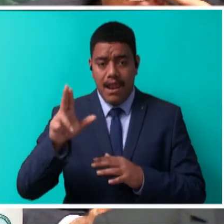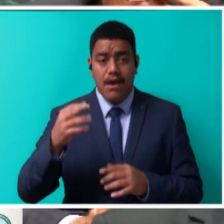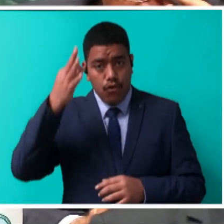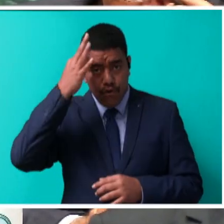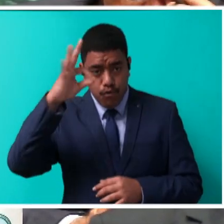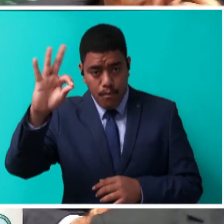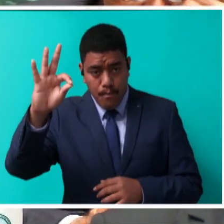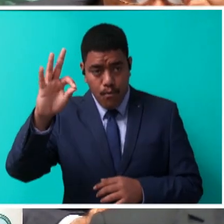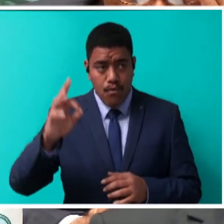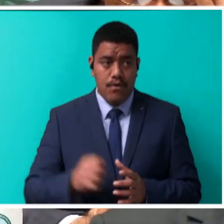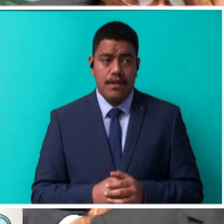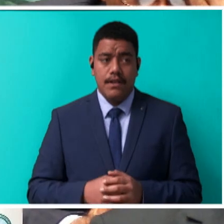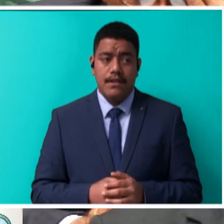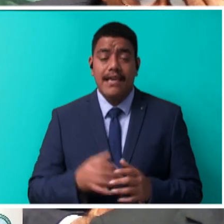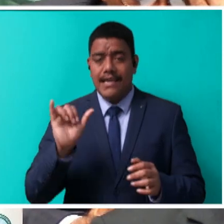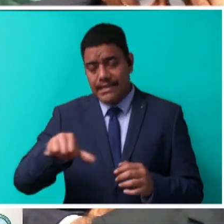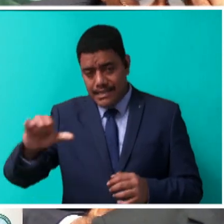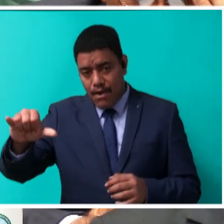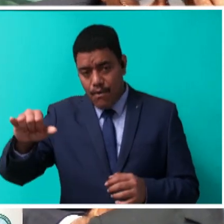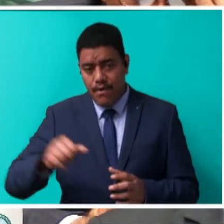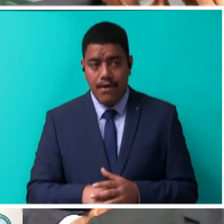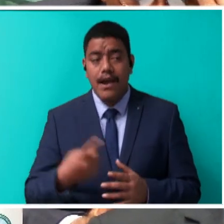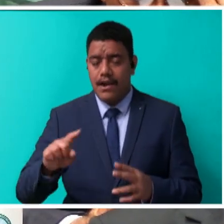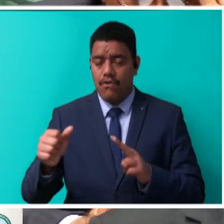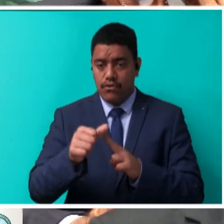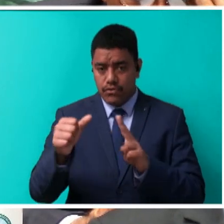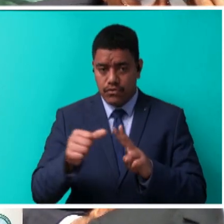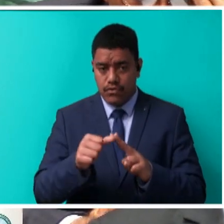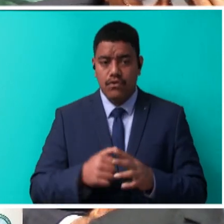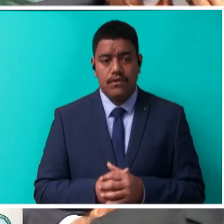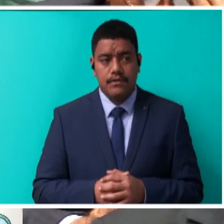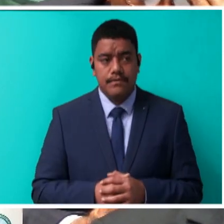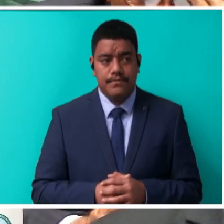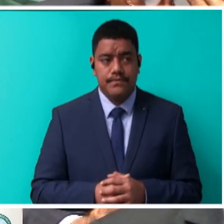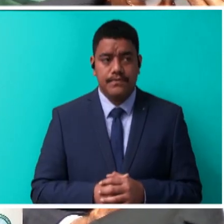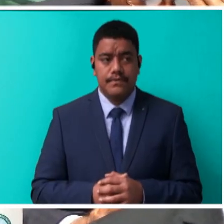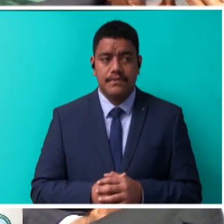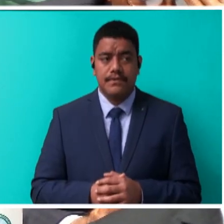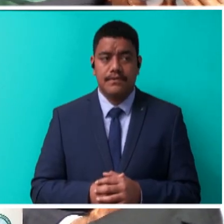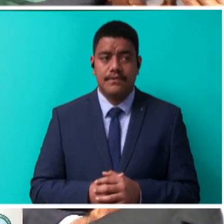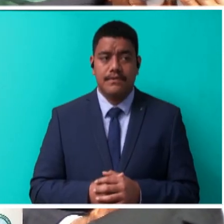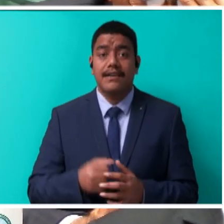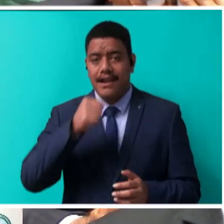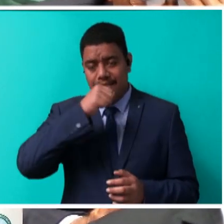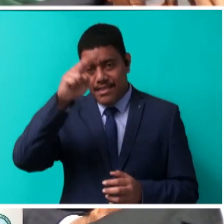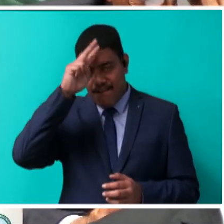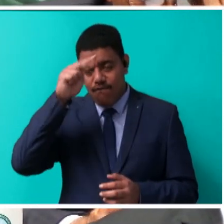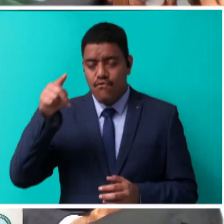Rotuma, Nadula in Asawa, and of course, Bunisea in Kavala, Kandau.